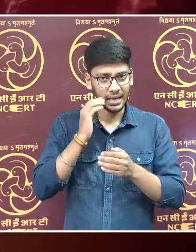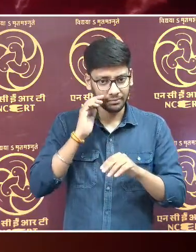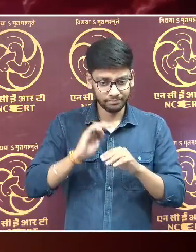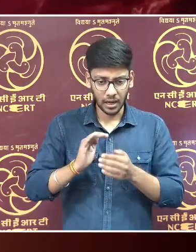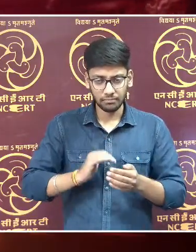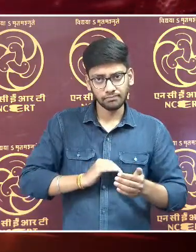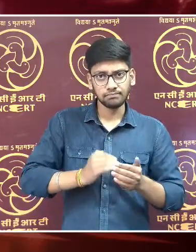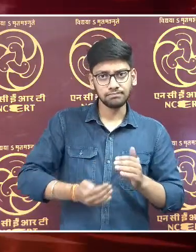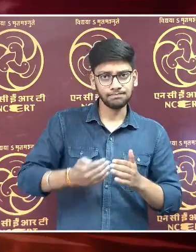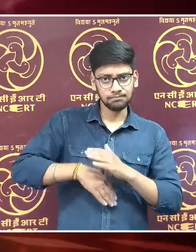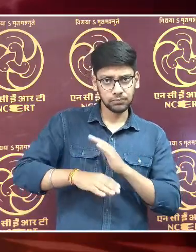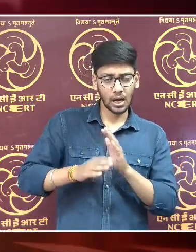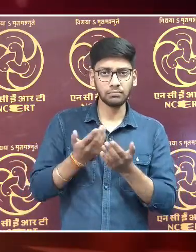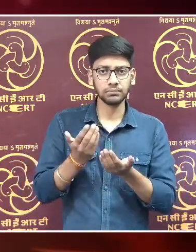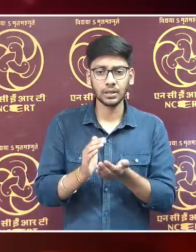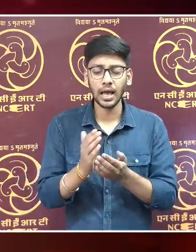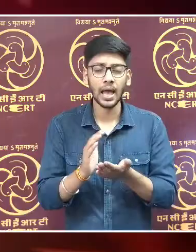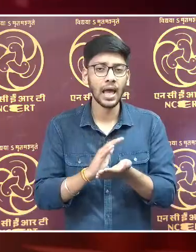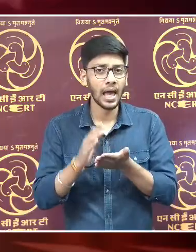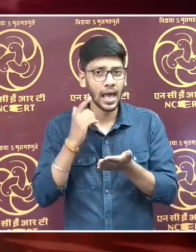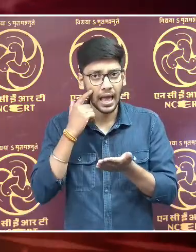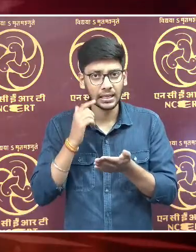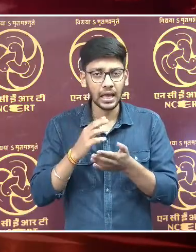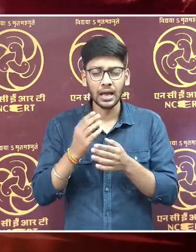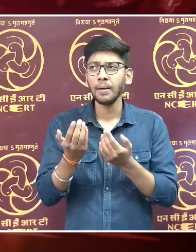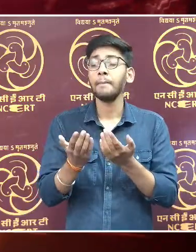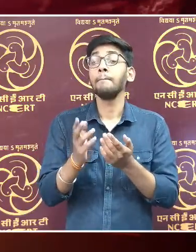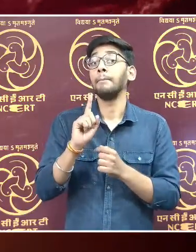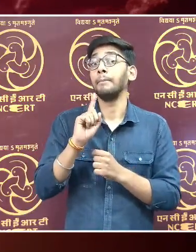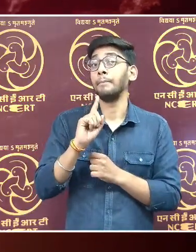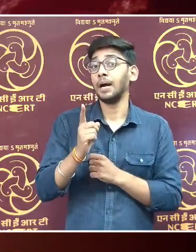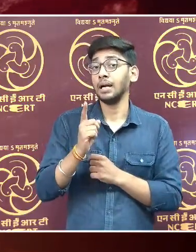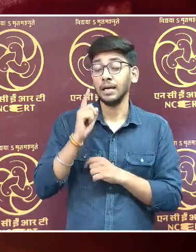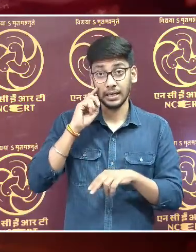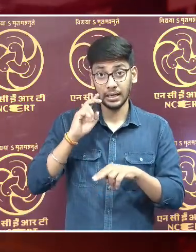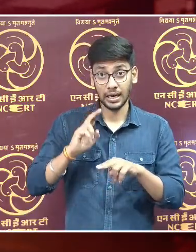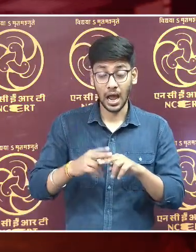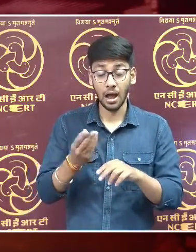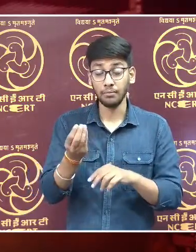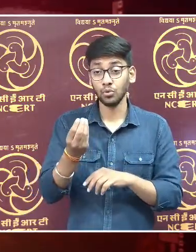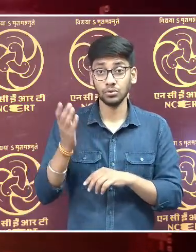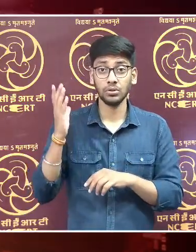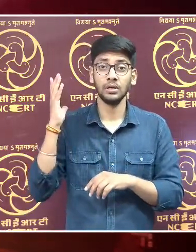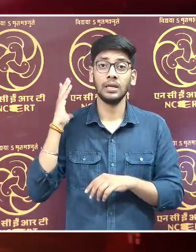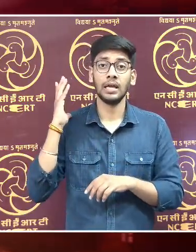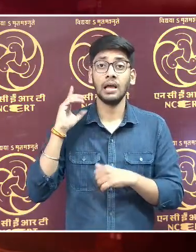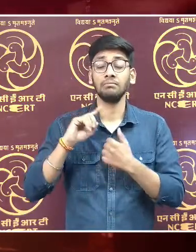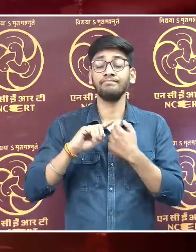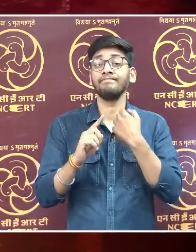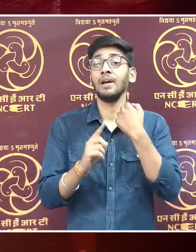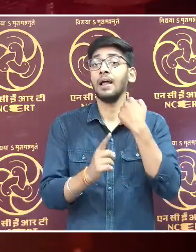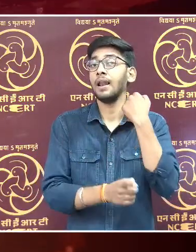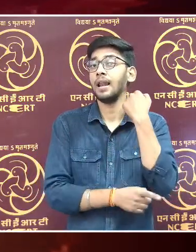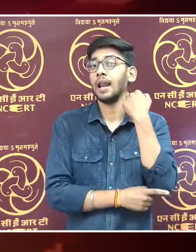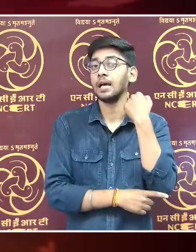is going to hear or not. Okay. But however, we have to wait till the end of 5th month. Okay. That is